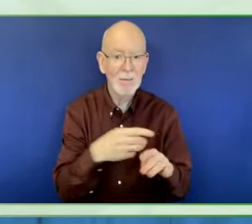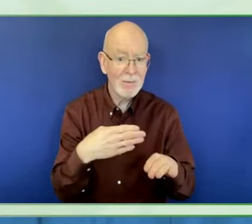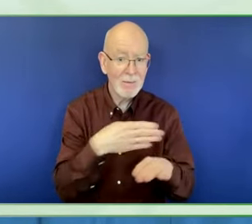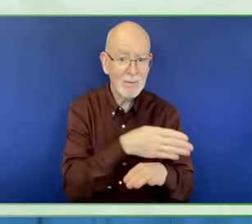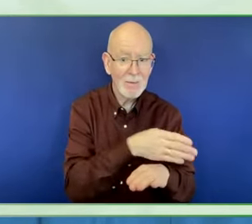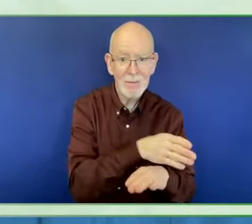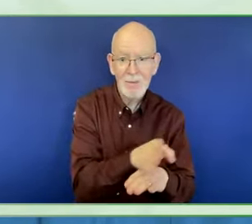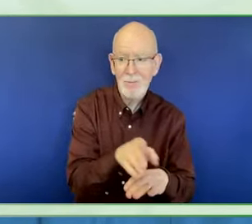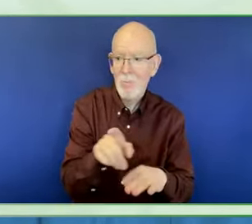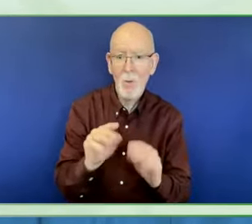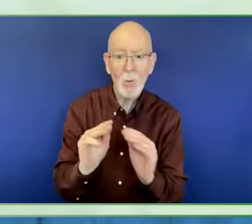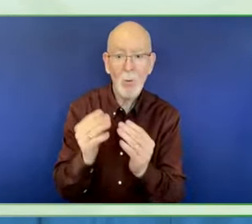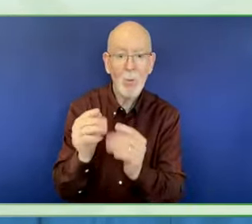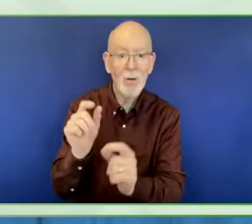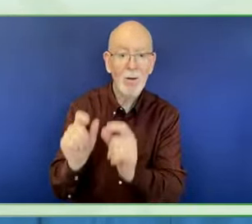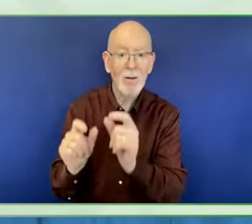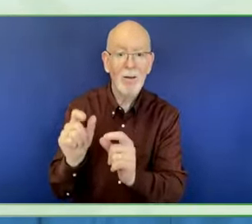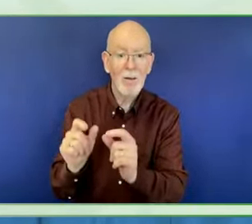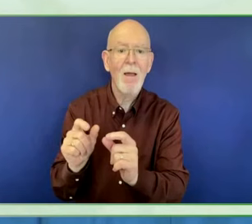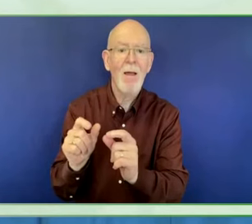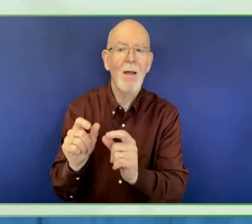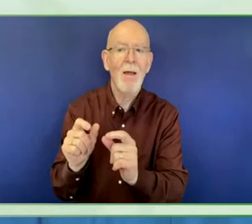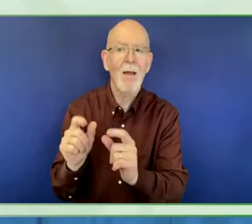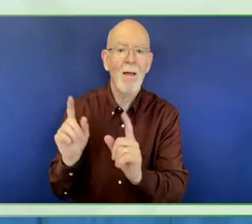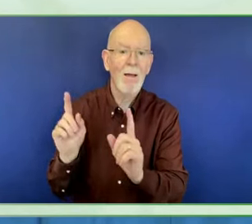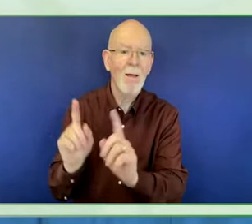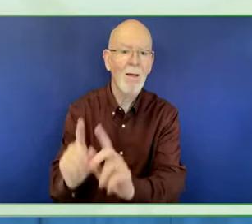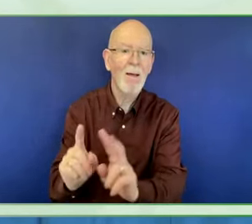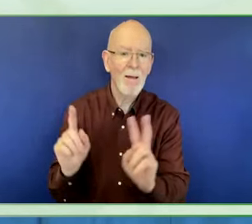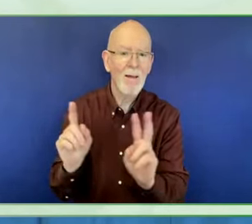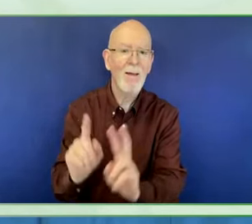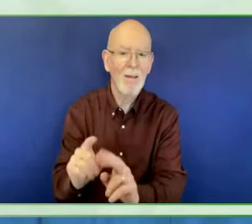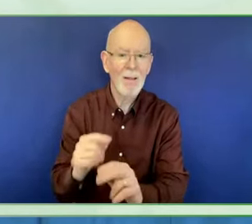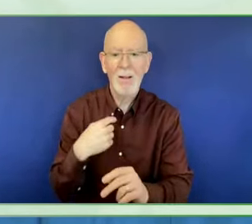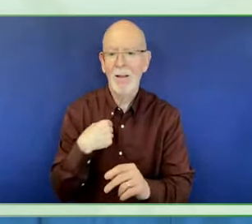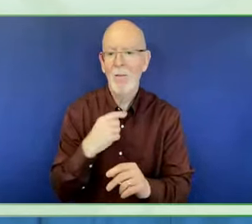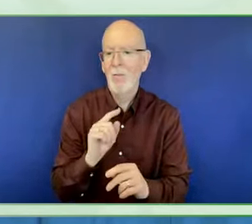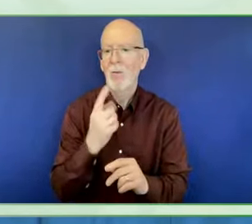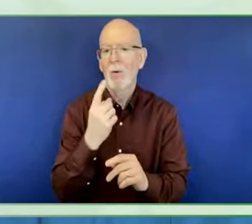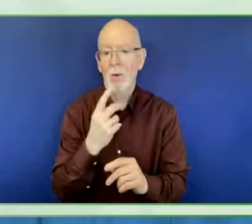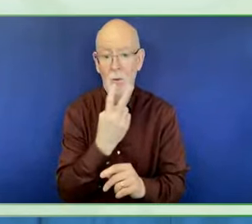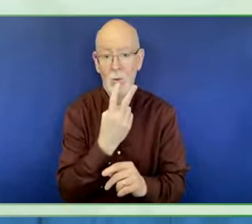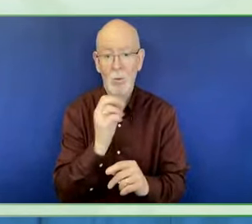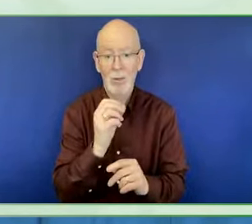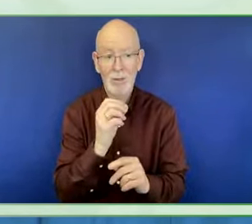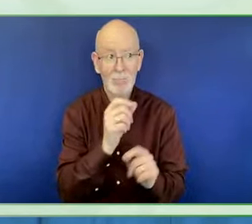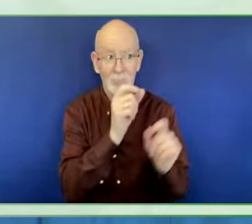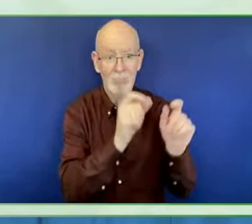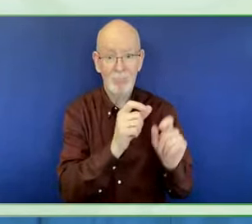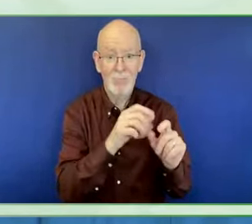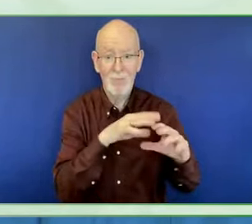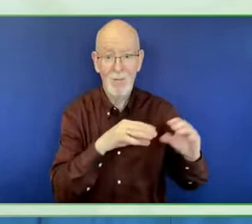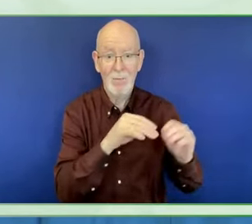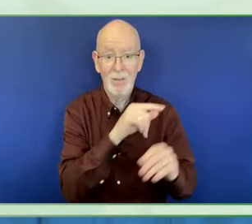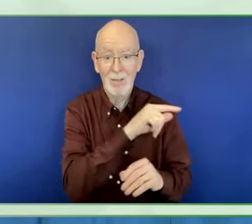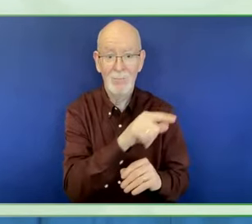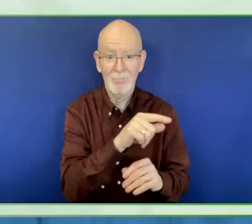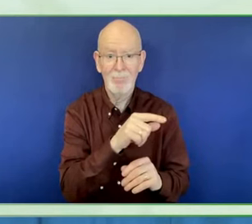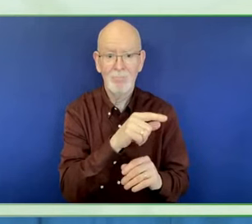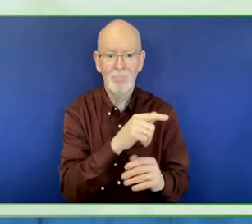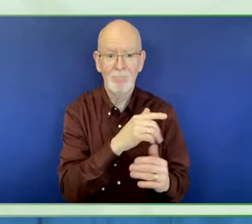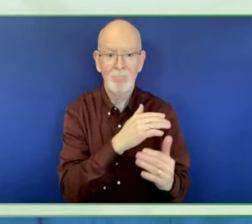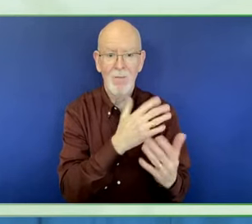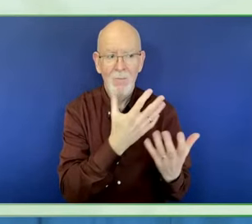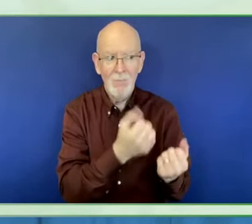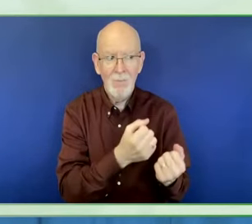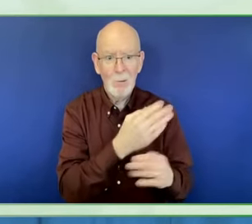as positivity, body positivity, personal rights, boundaries, sexual health, sexuality, and relationships for